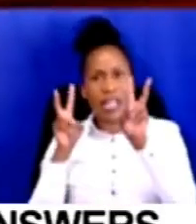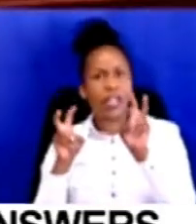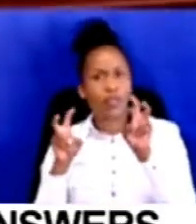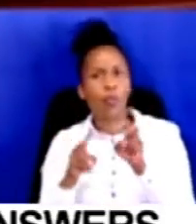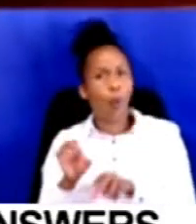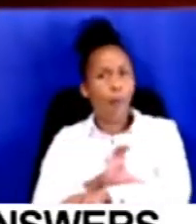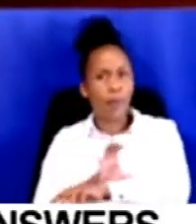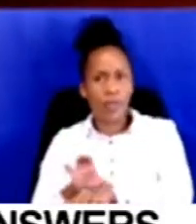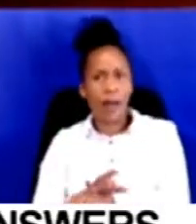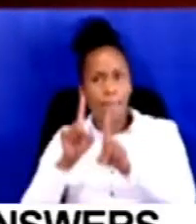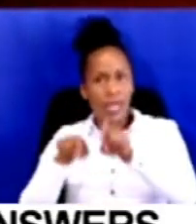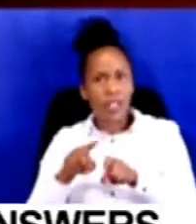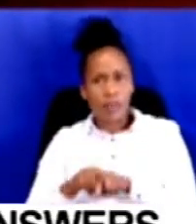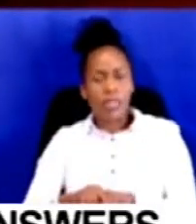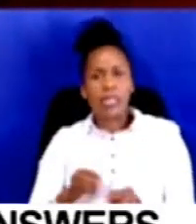for office.